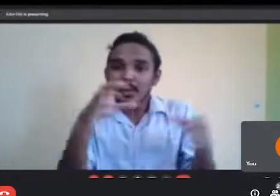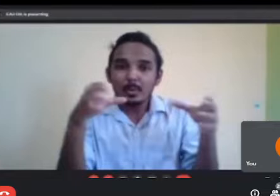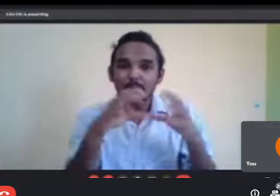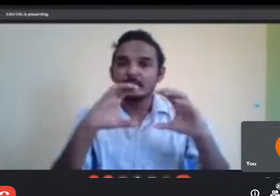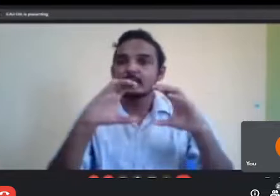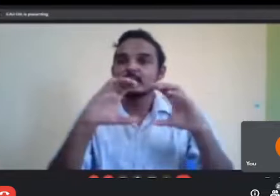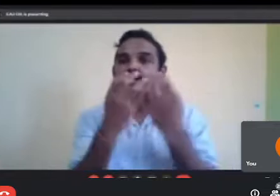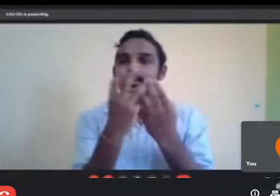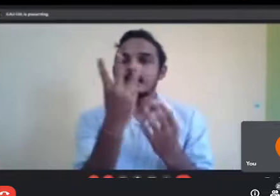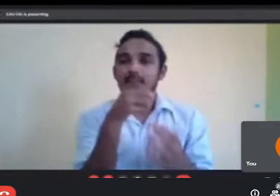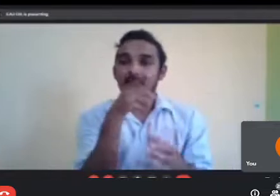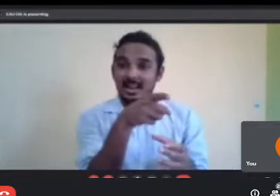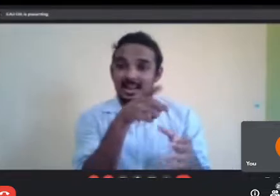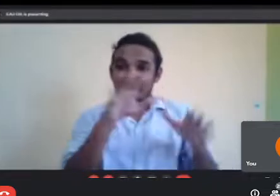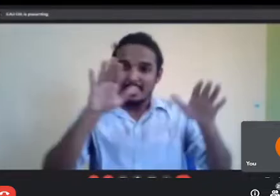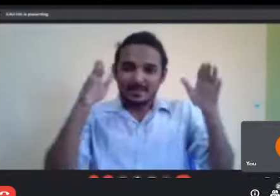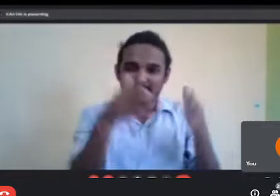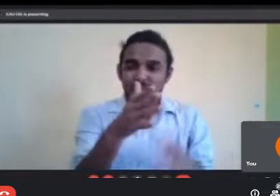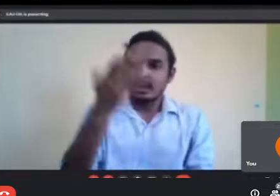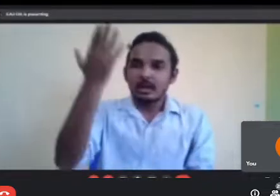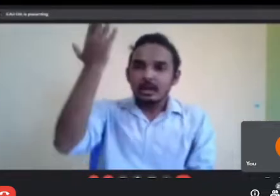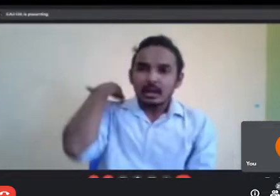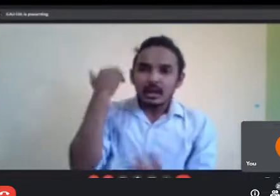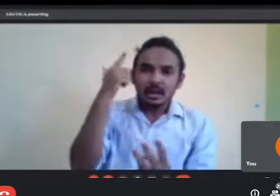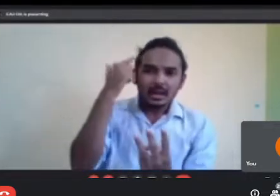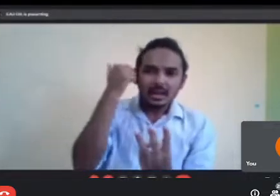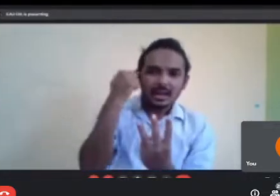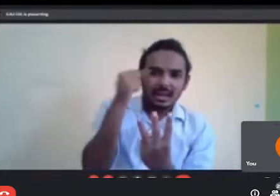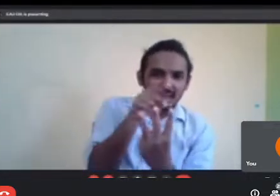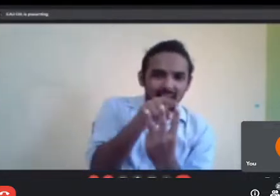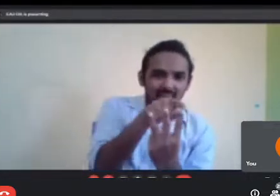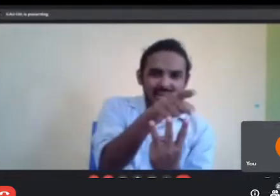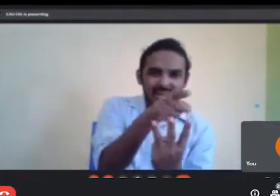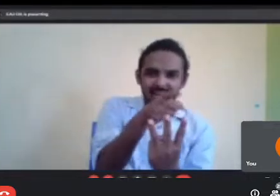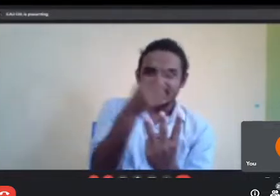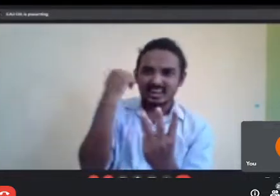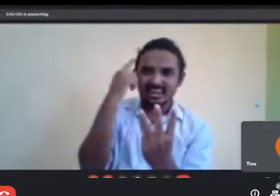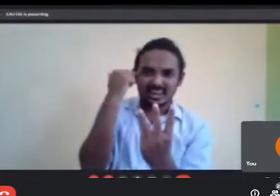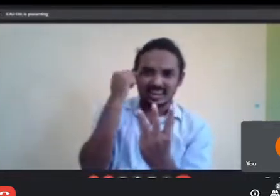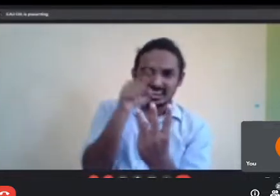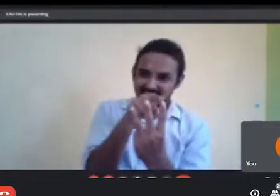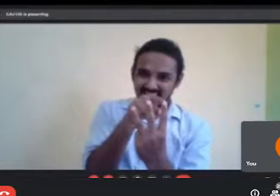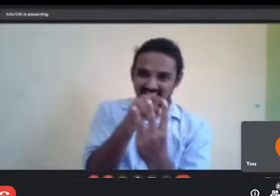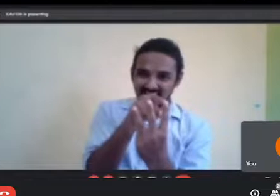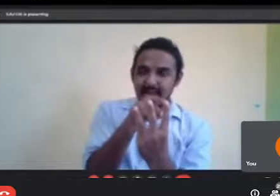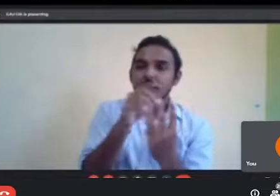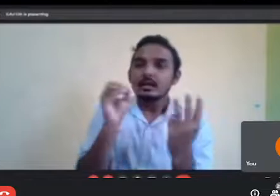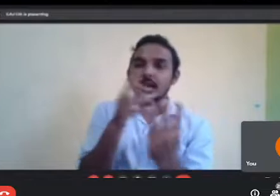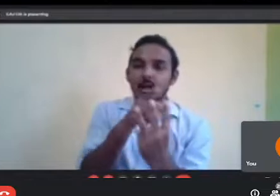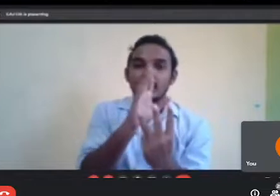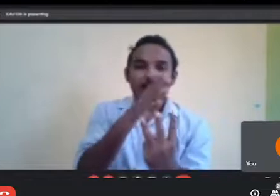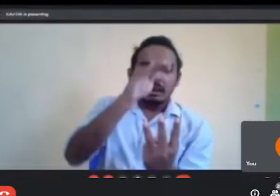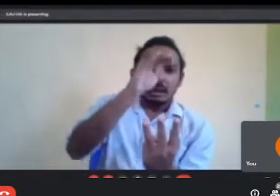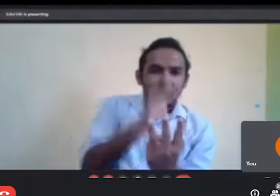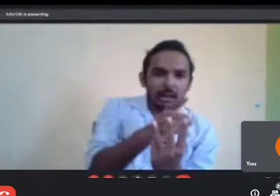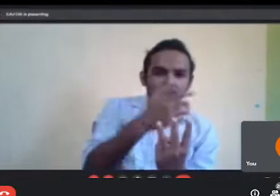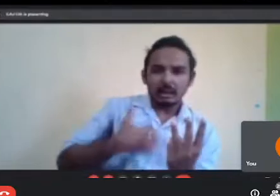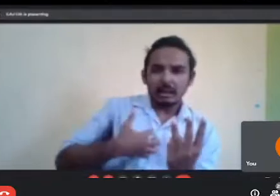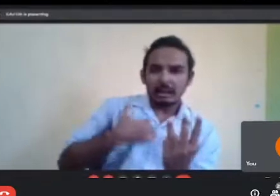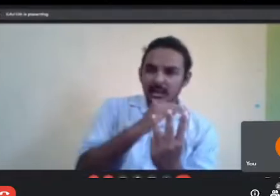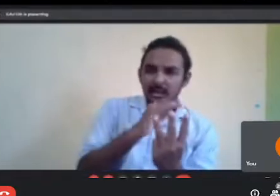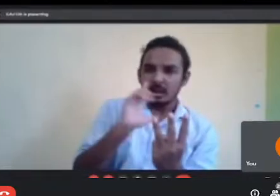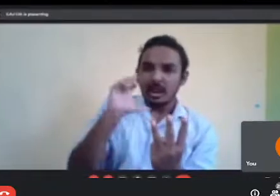This is only the 2016 cohort, the involvement. In the pre-test, you see it there,